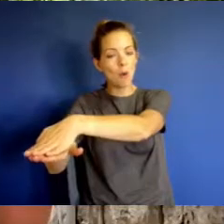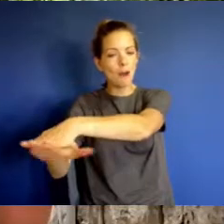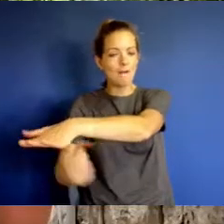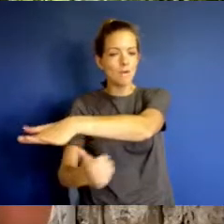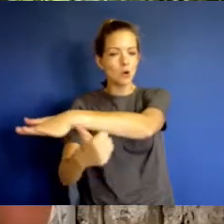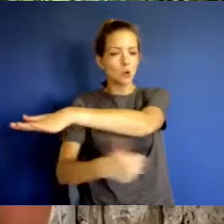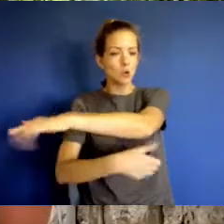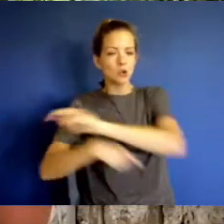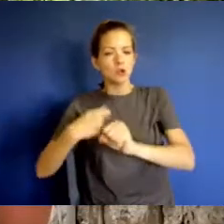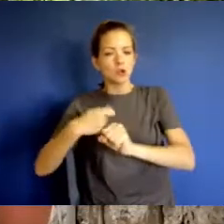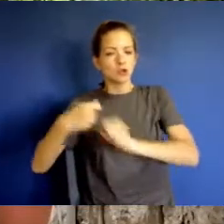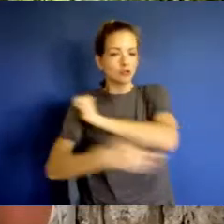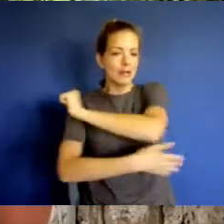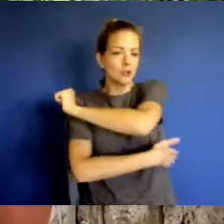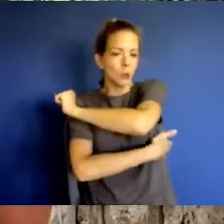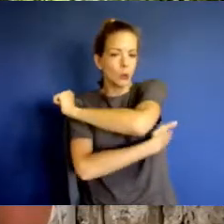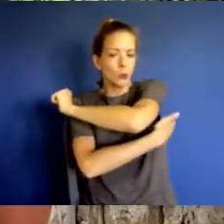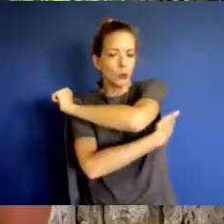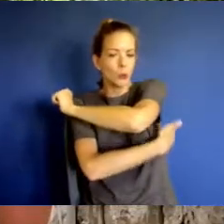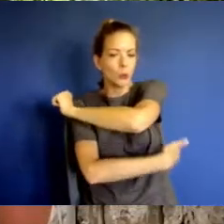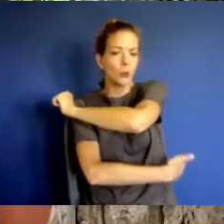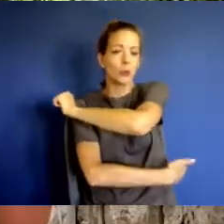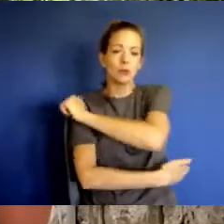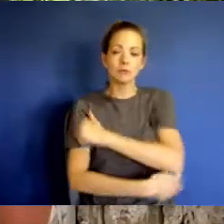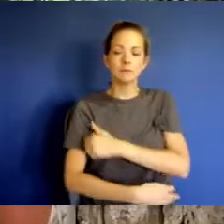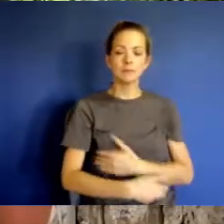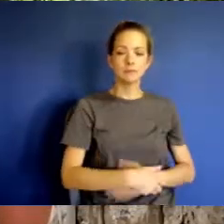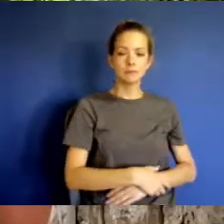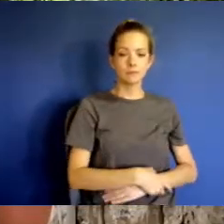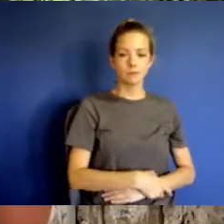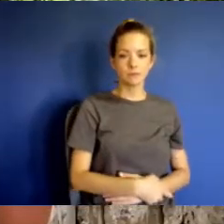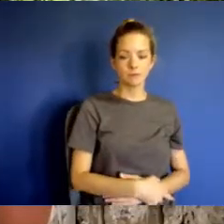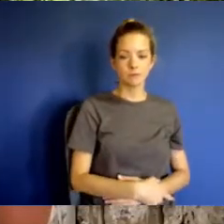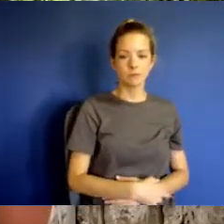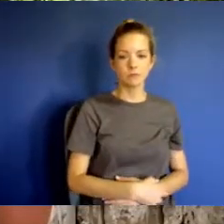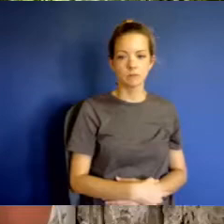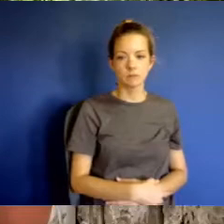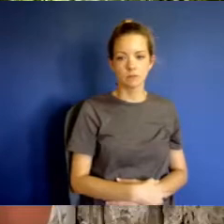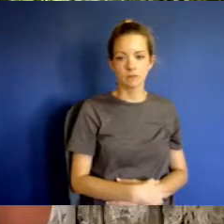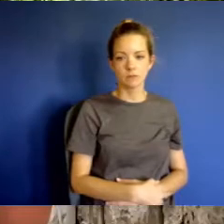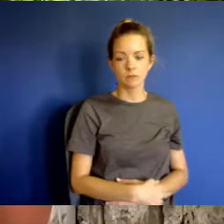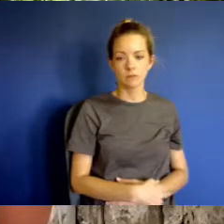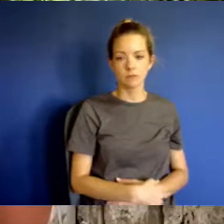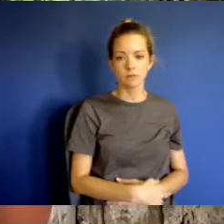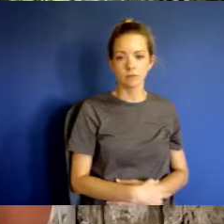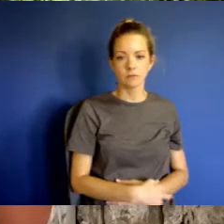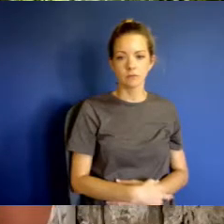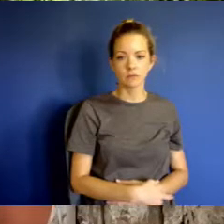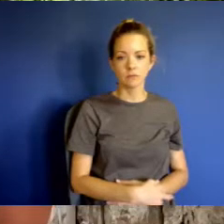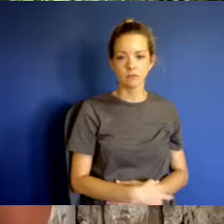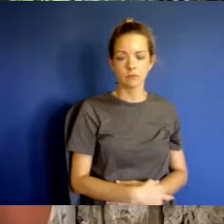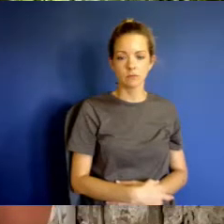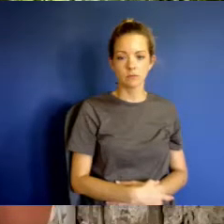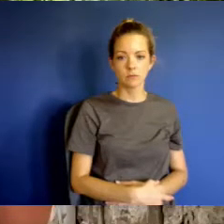of the right hand to give you an extra stretch here, you can do that.